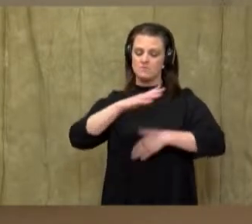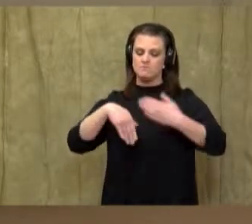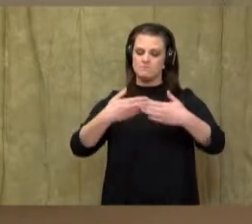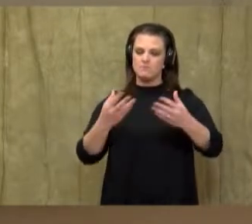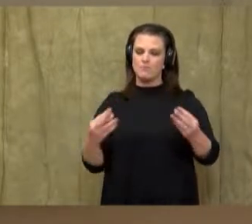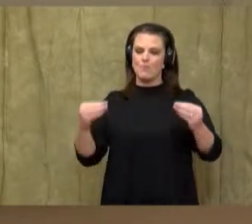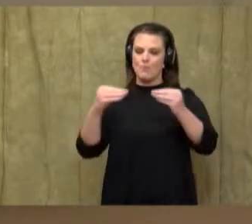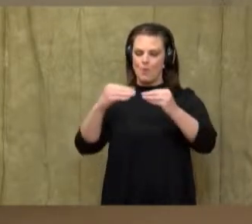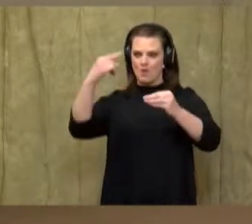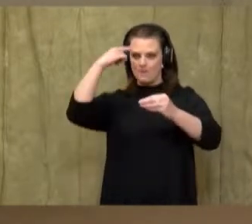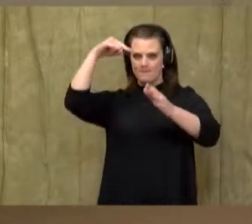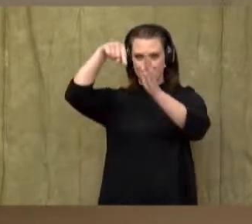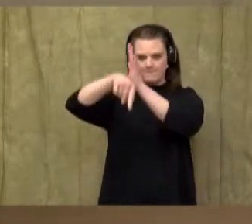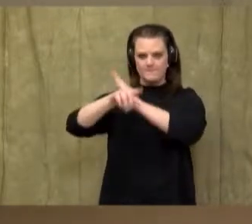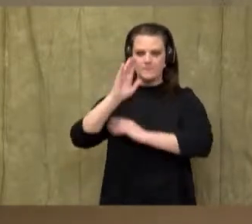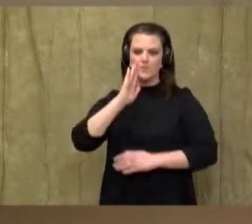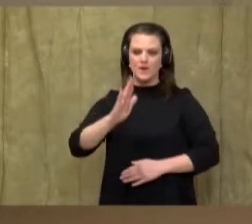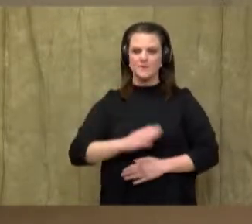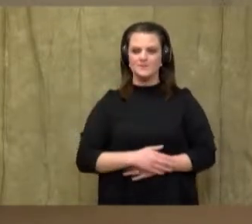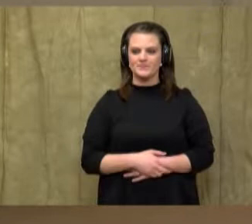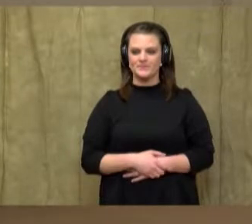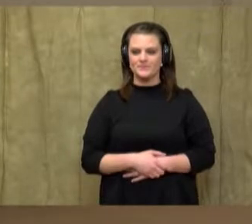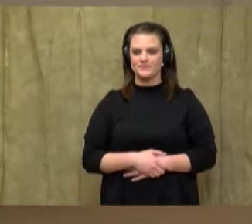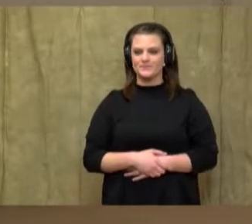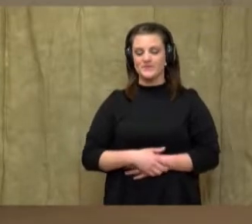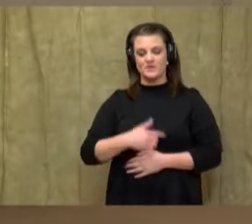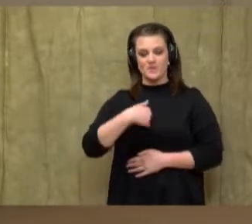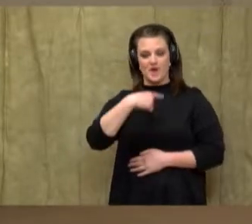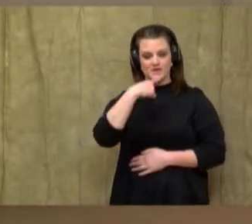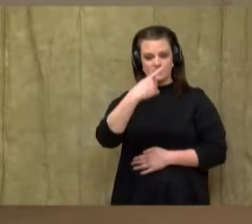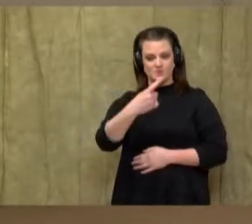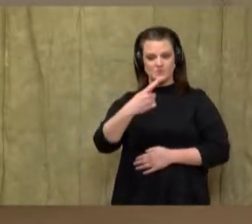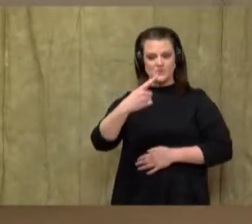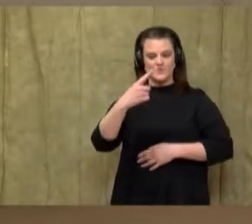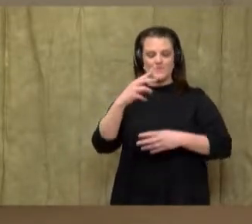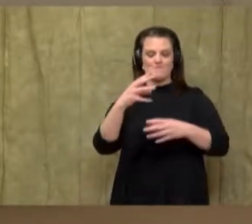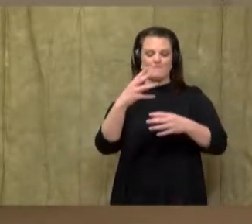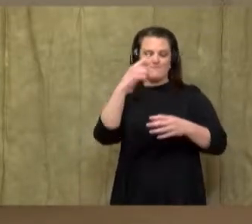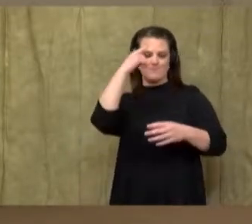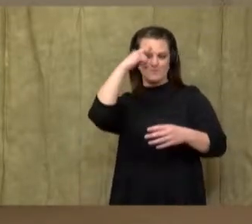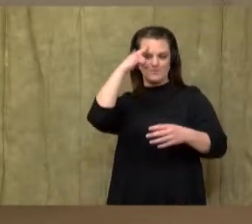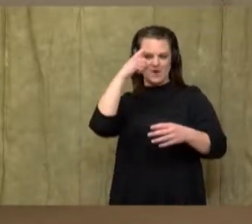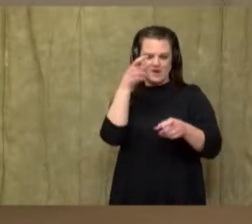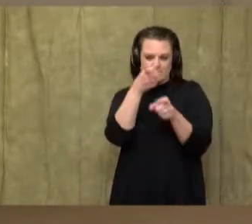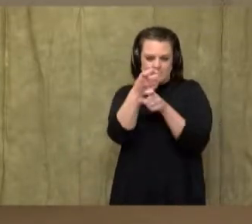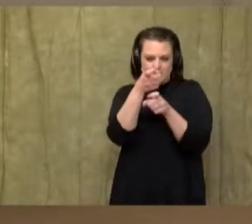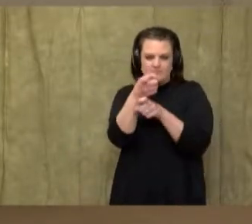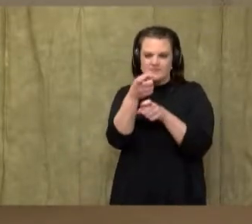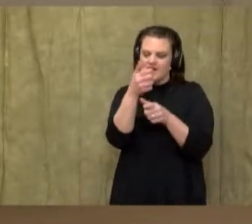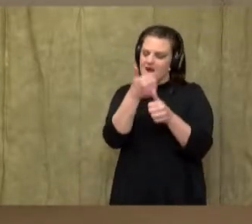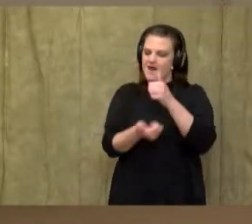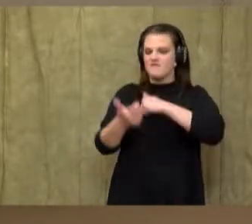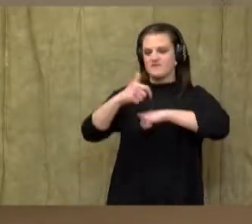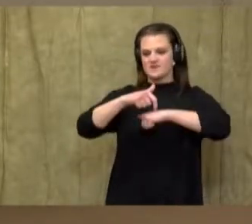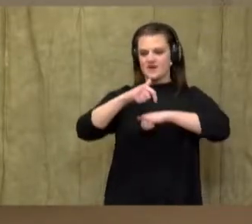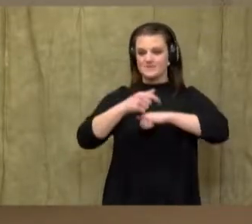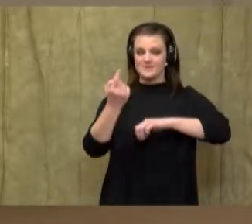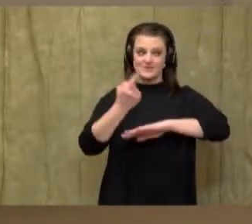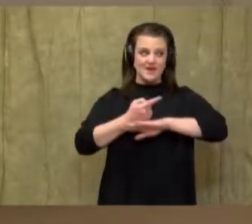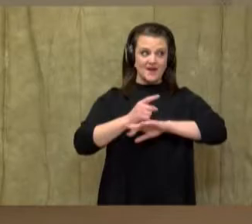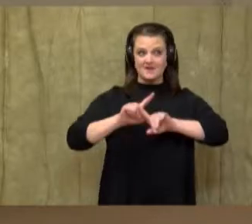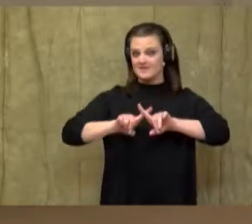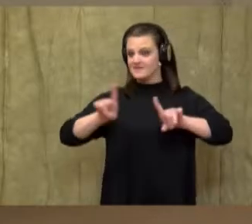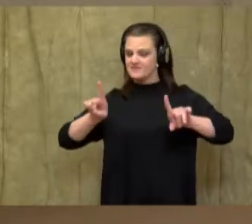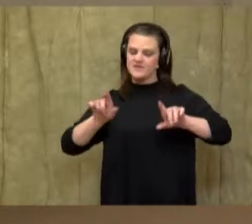algebraic thinking. All right, so I told you all that I would have a brain teaser every single time I came. So today is no different than